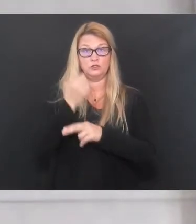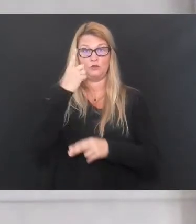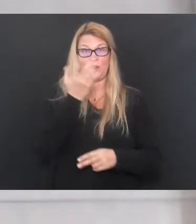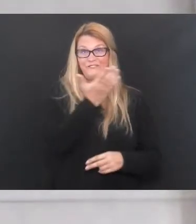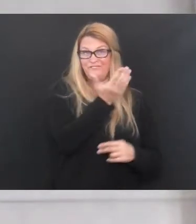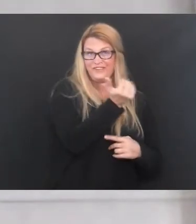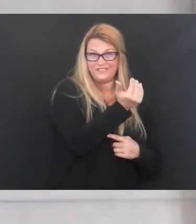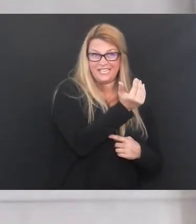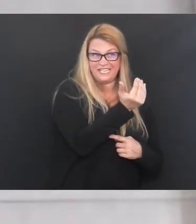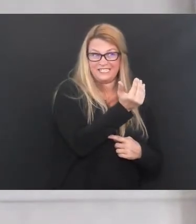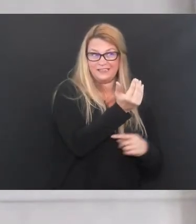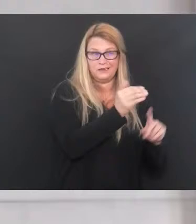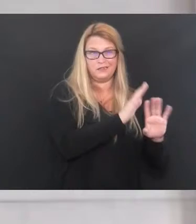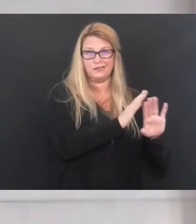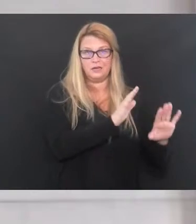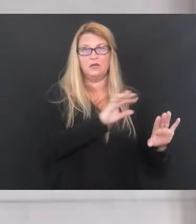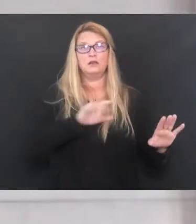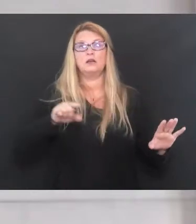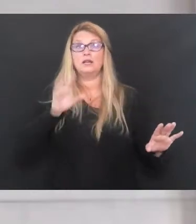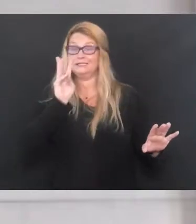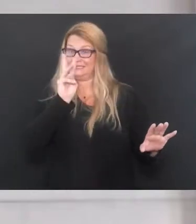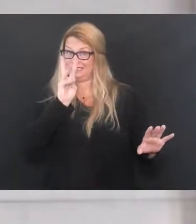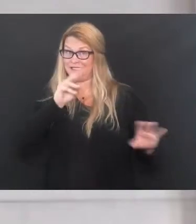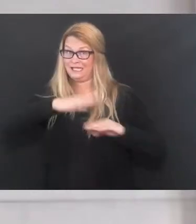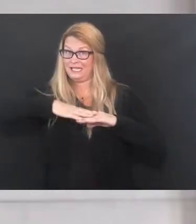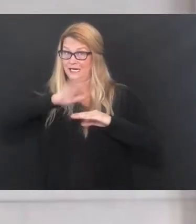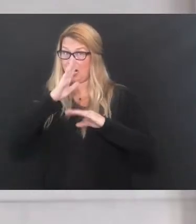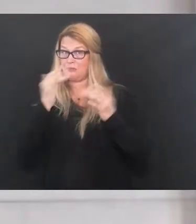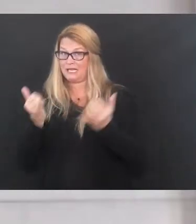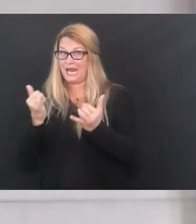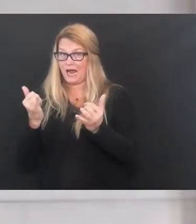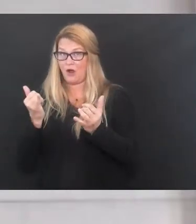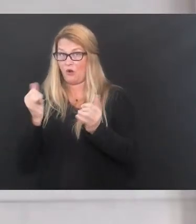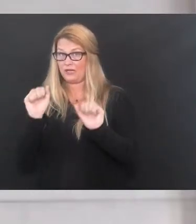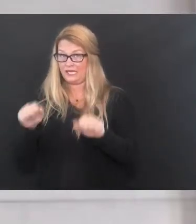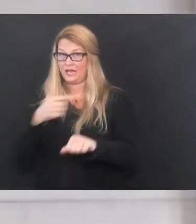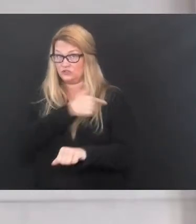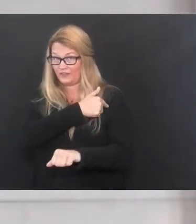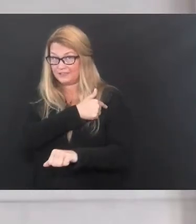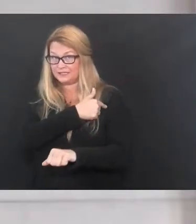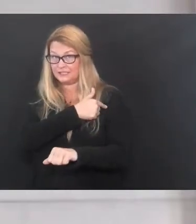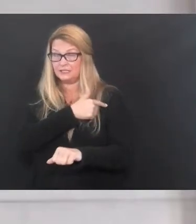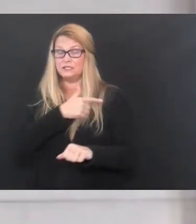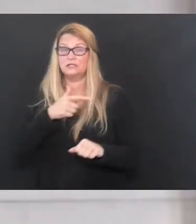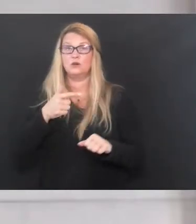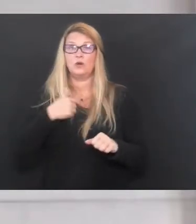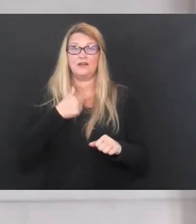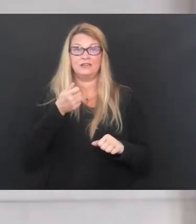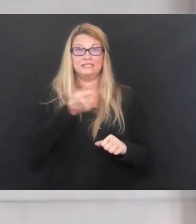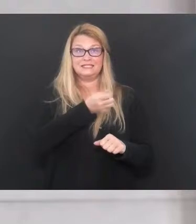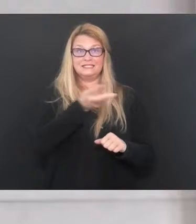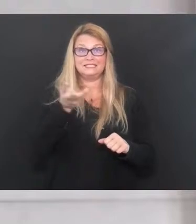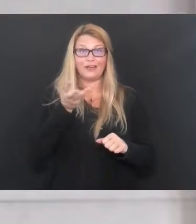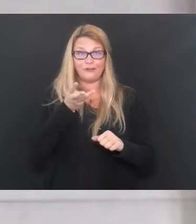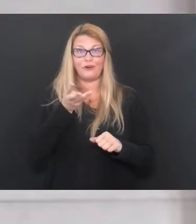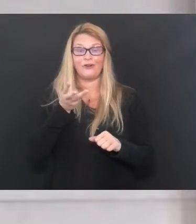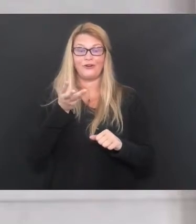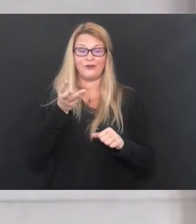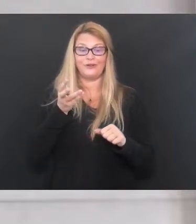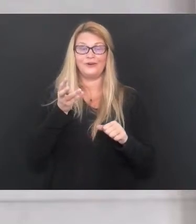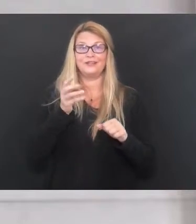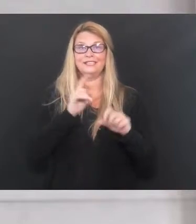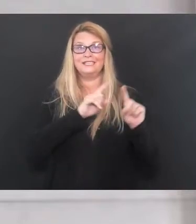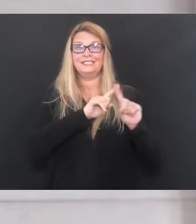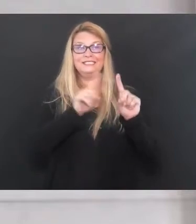yet. I mean, we are vaccinating 16 and older right now with Pfizer. We've had several family clinics to, address